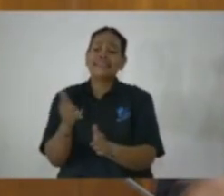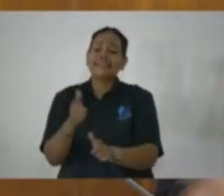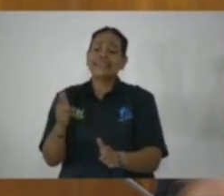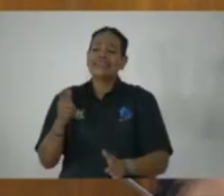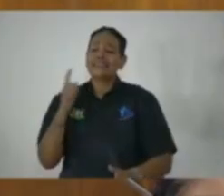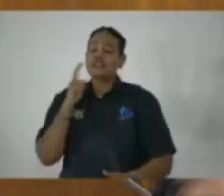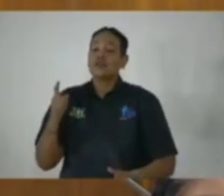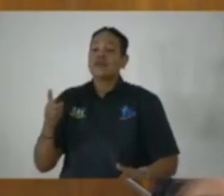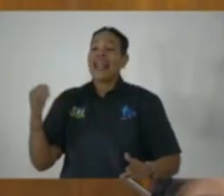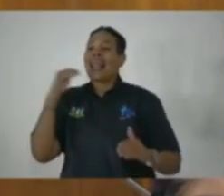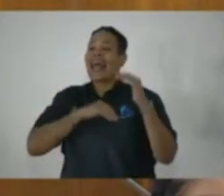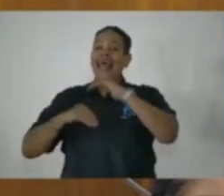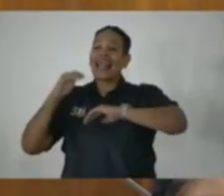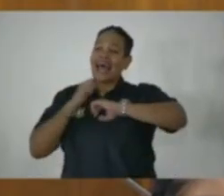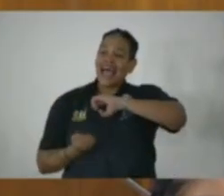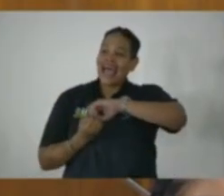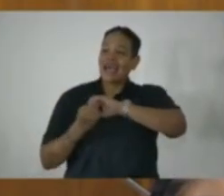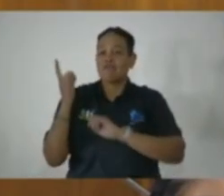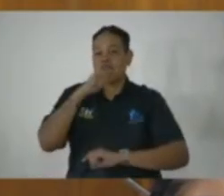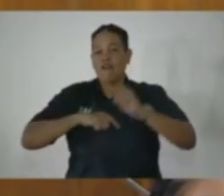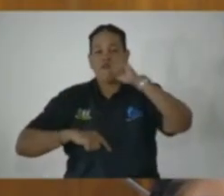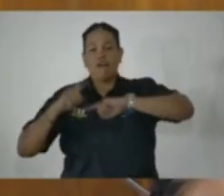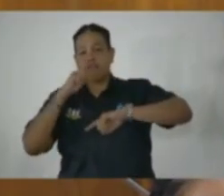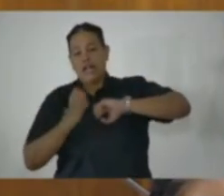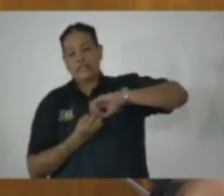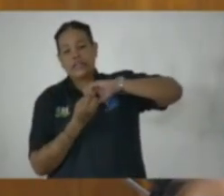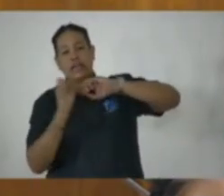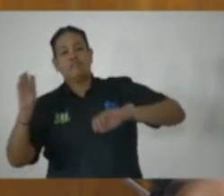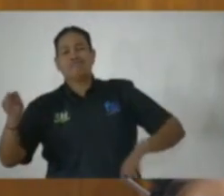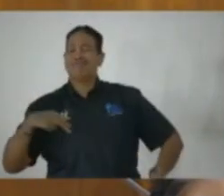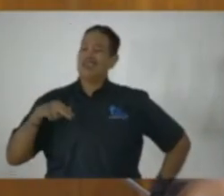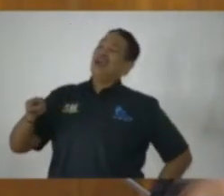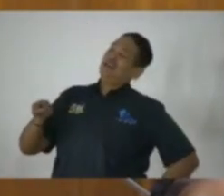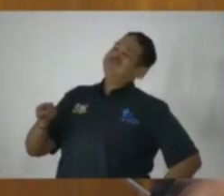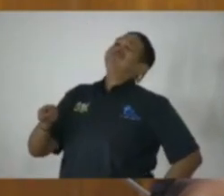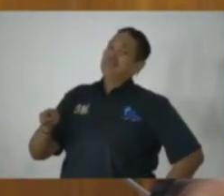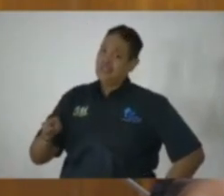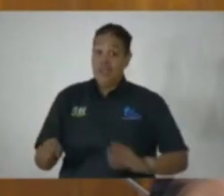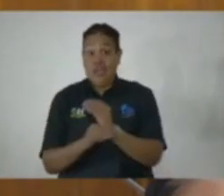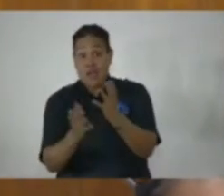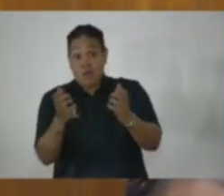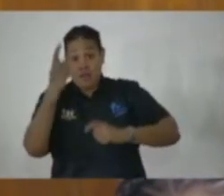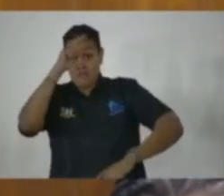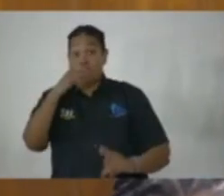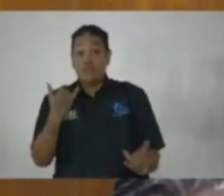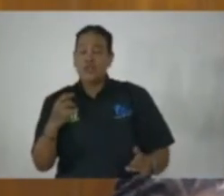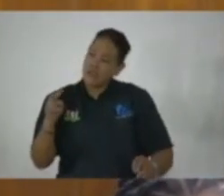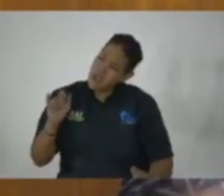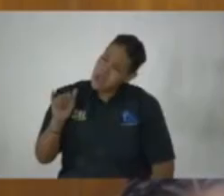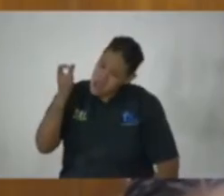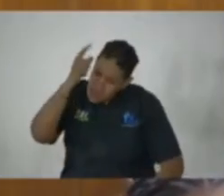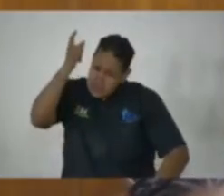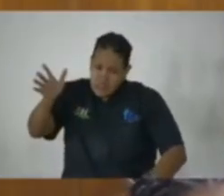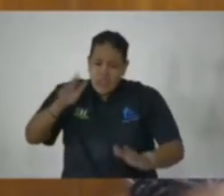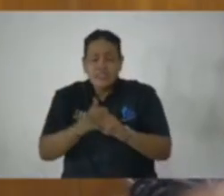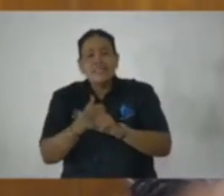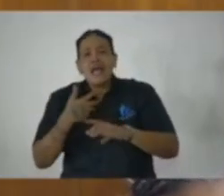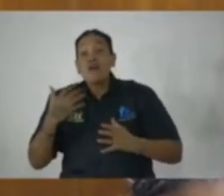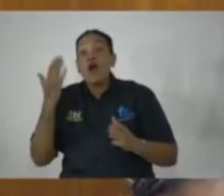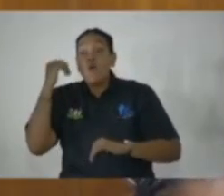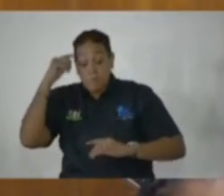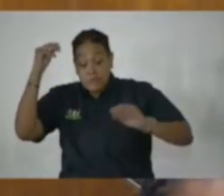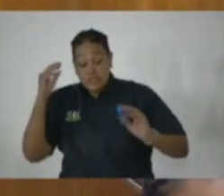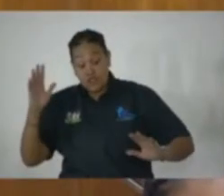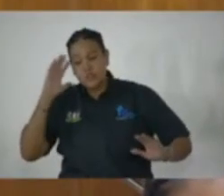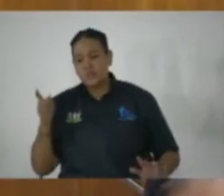shrouded in lies and fake news. What I'd like for the takeaway today, the takeaway project, I hope my teacher